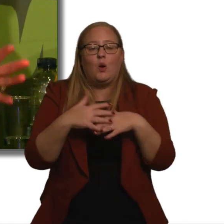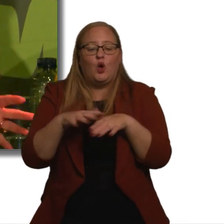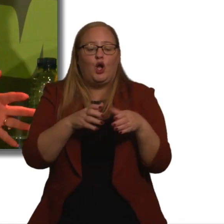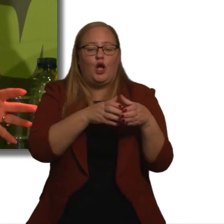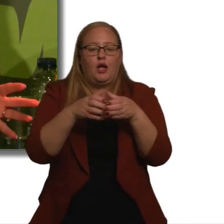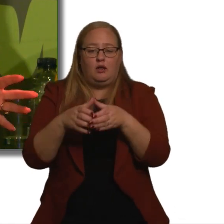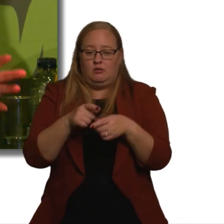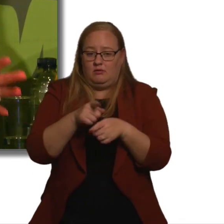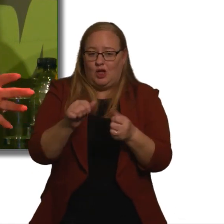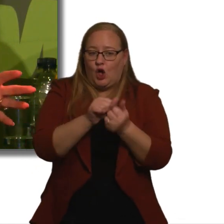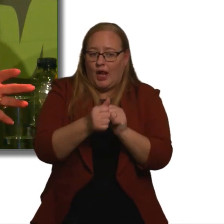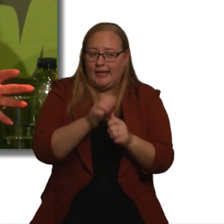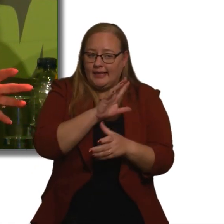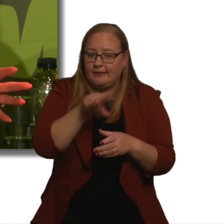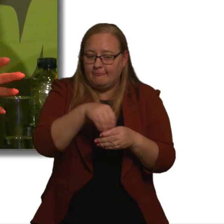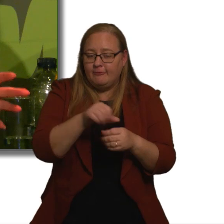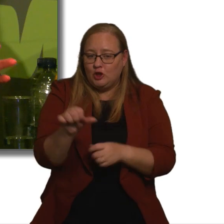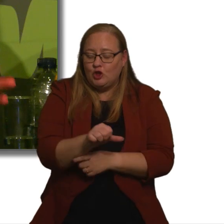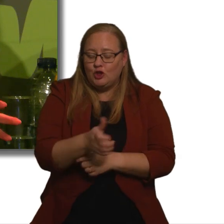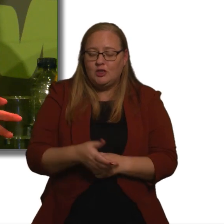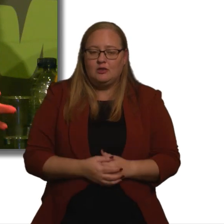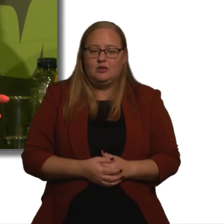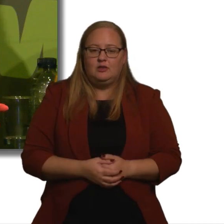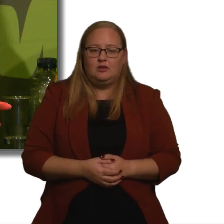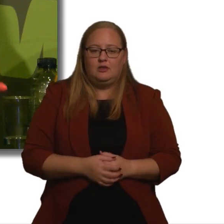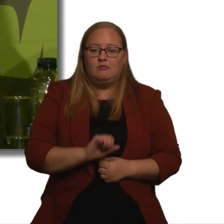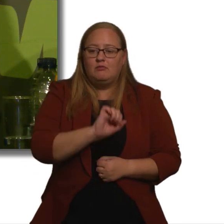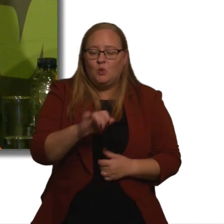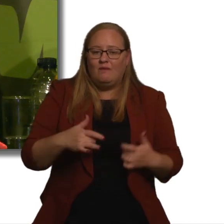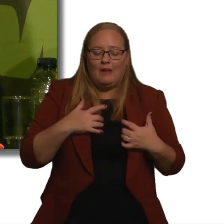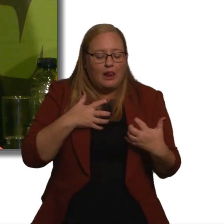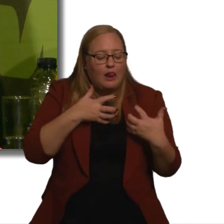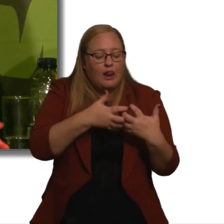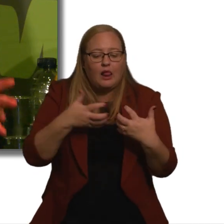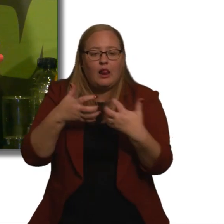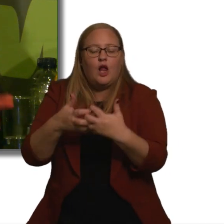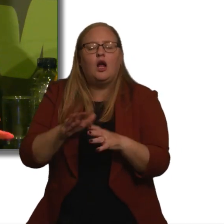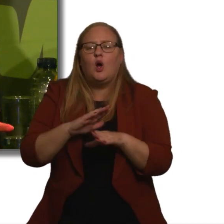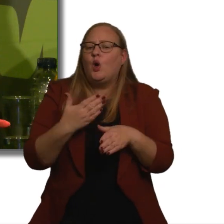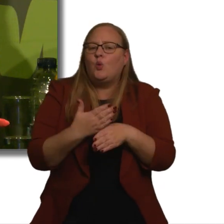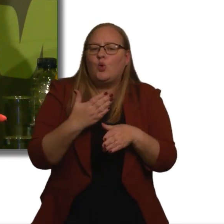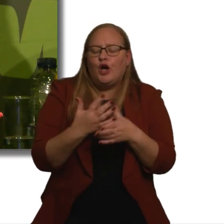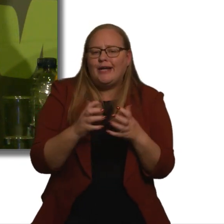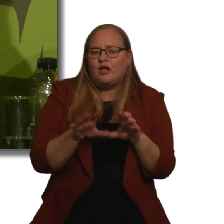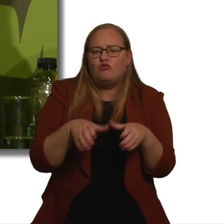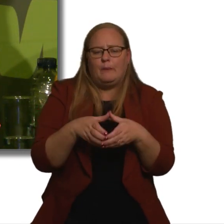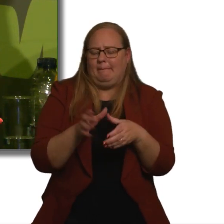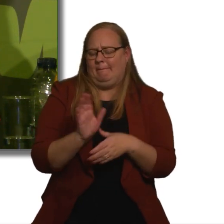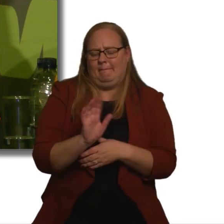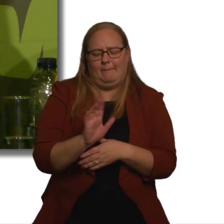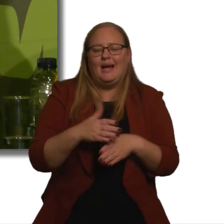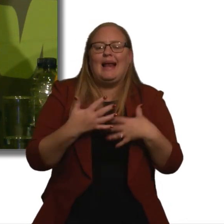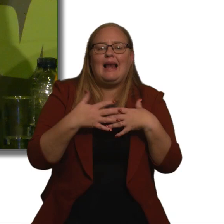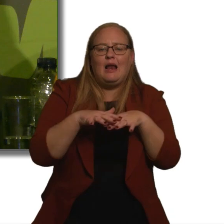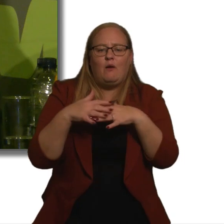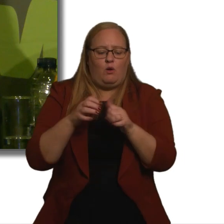to join the networks that are most important to you. They're not working groups, they're networks. They're there to support each